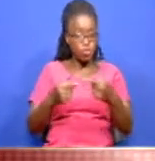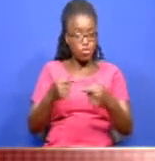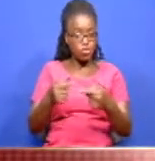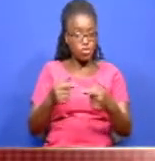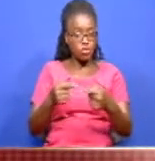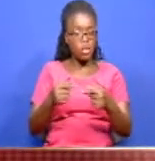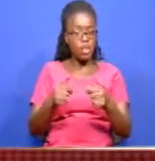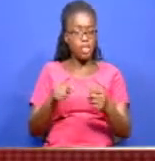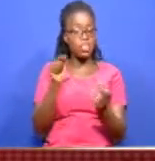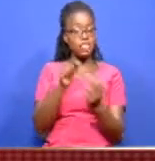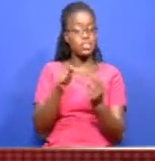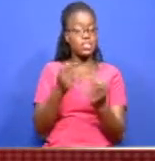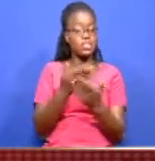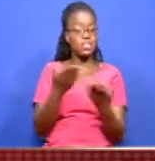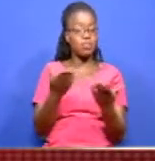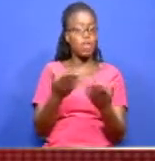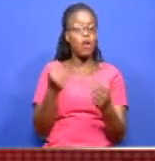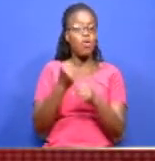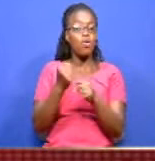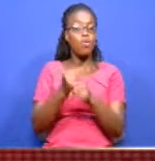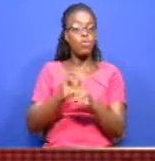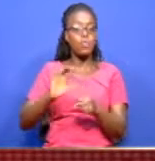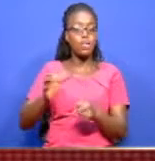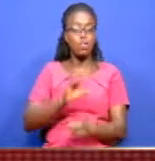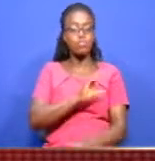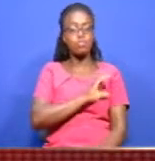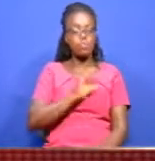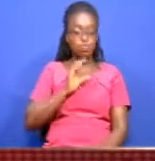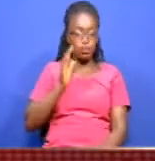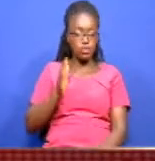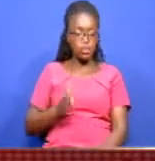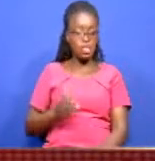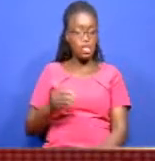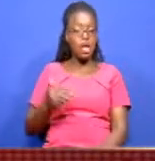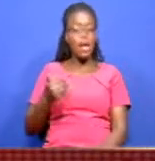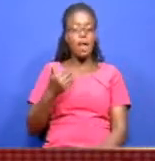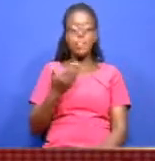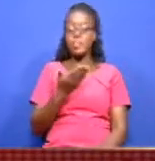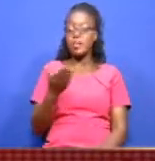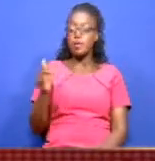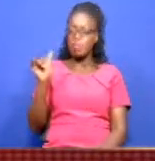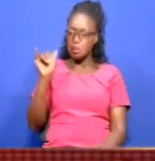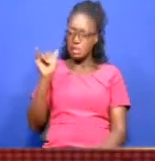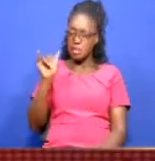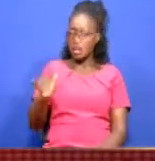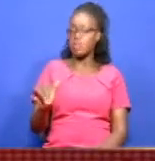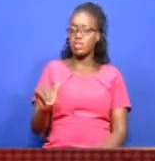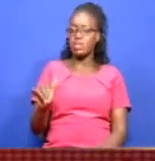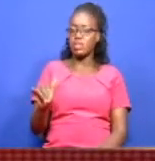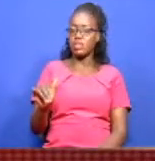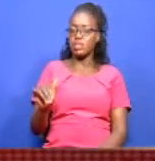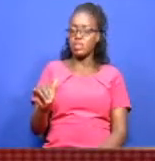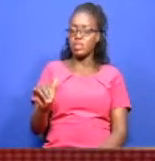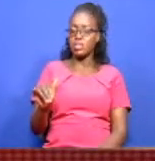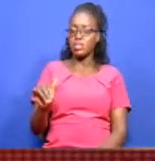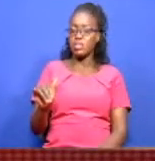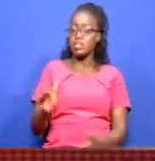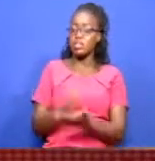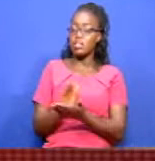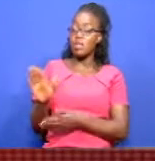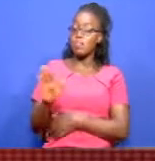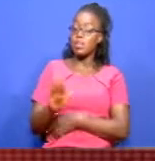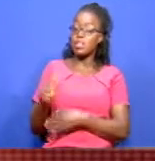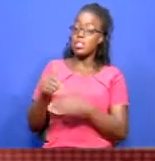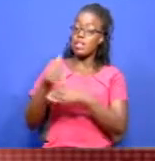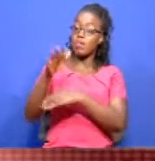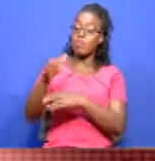for this then we are working with the county commissioners to have them held in a certain area away from